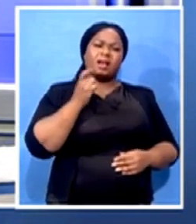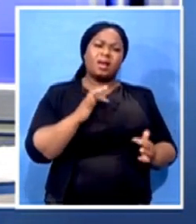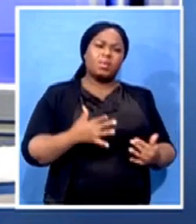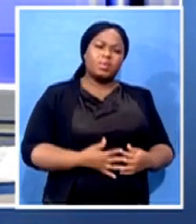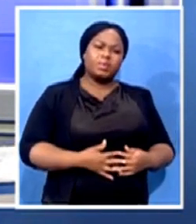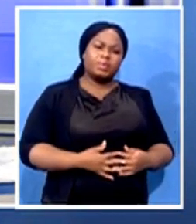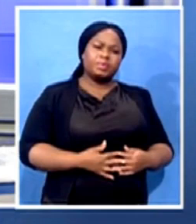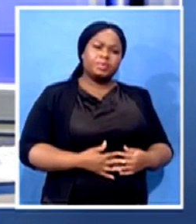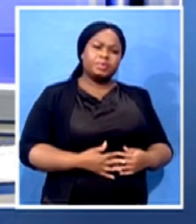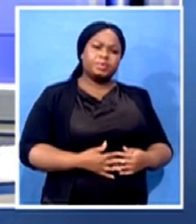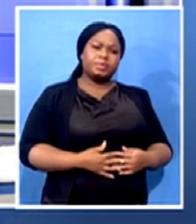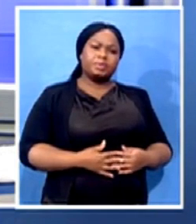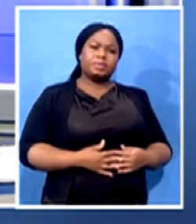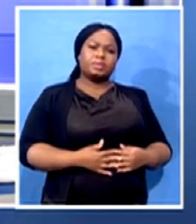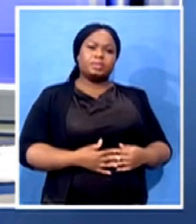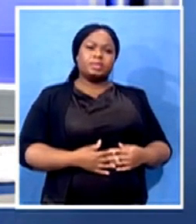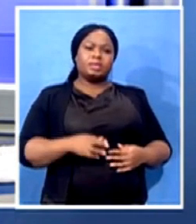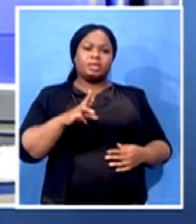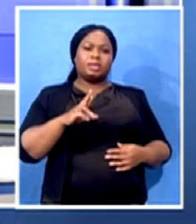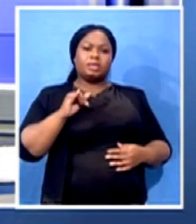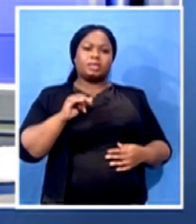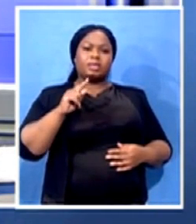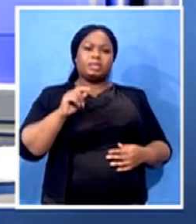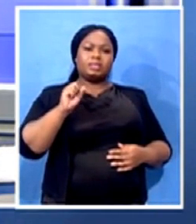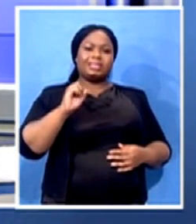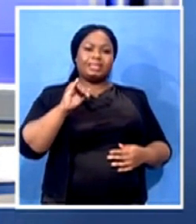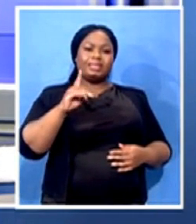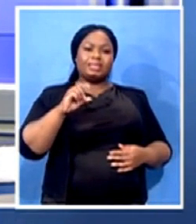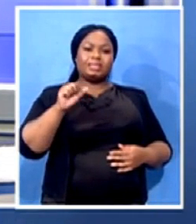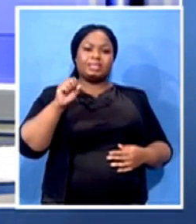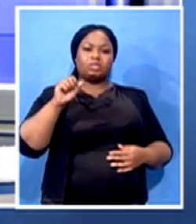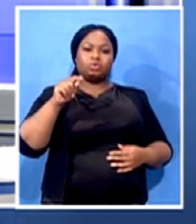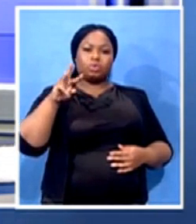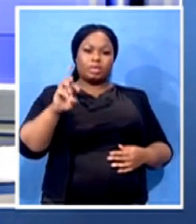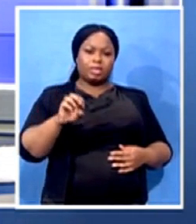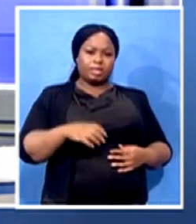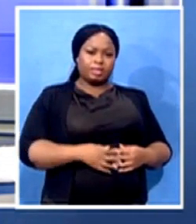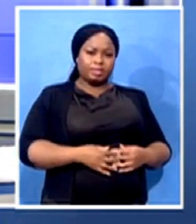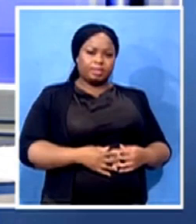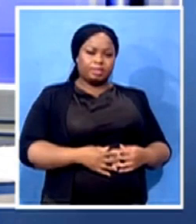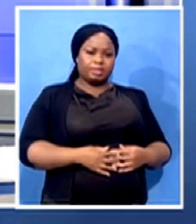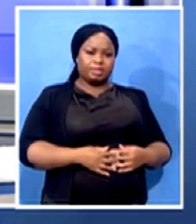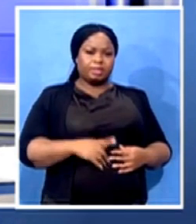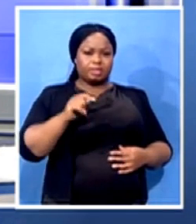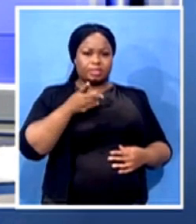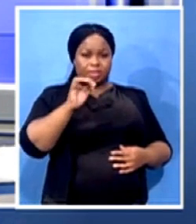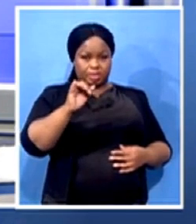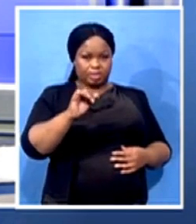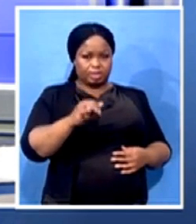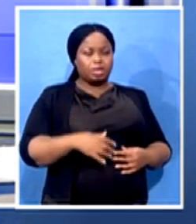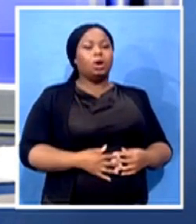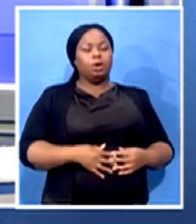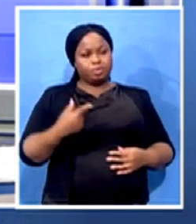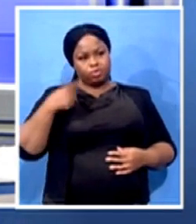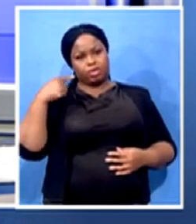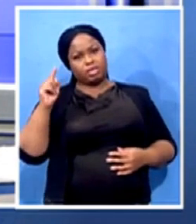Tseli. Oh, okay. So it is Tseli. All right. So I was right. Yes. I was worried about that. All